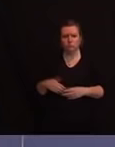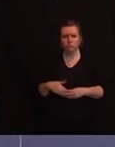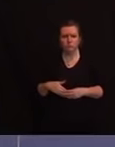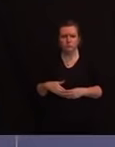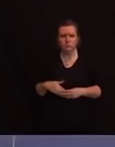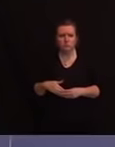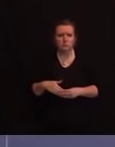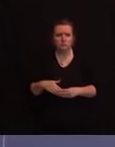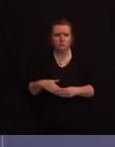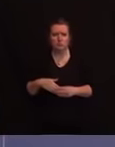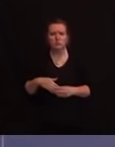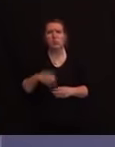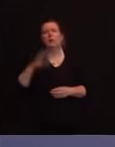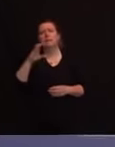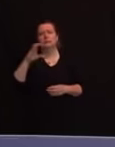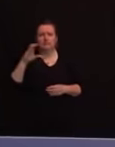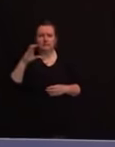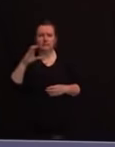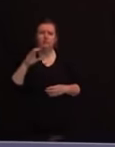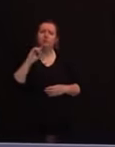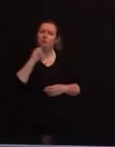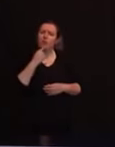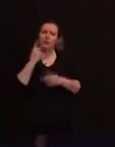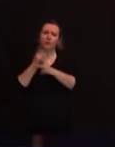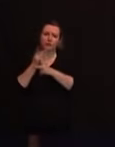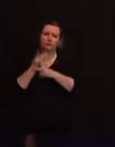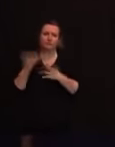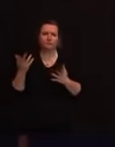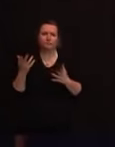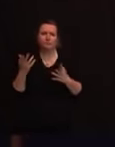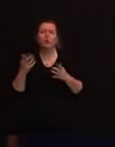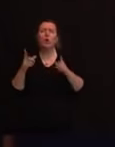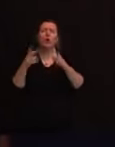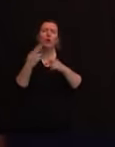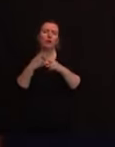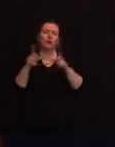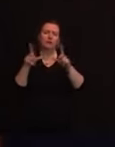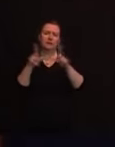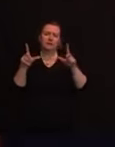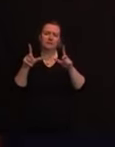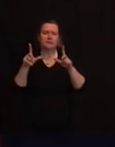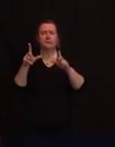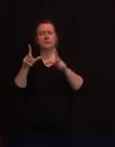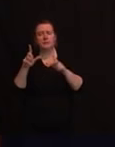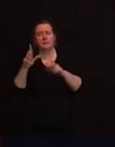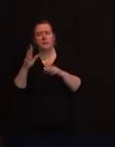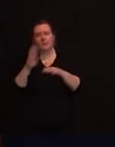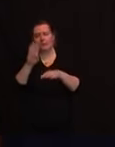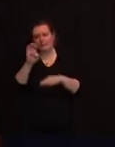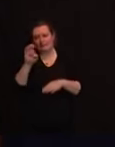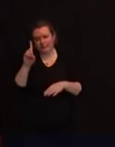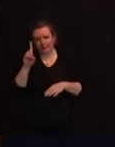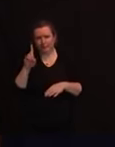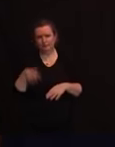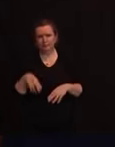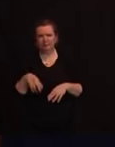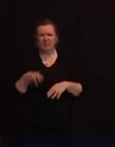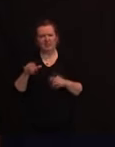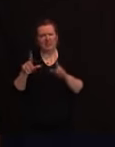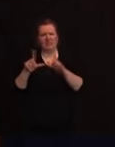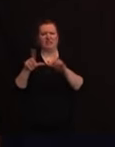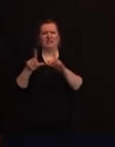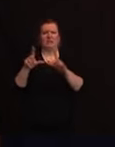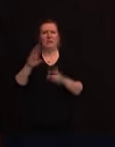dashboard, is based on licensed critical care beds, but we know that they've enhanced their ability to move out the critical